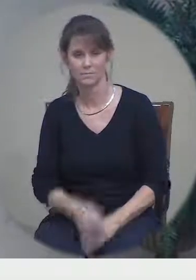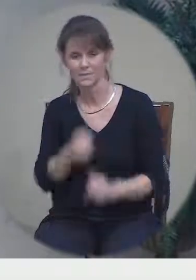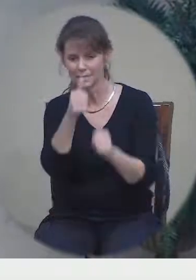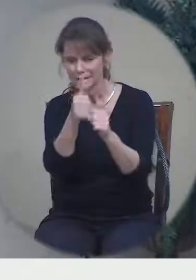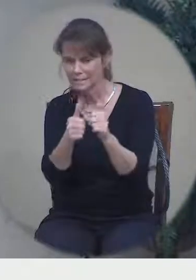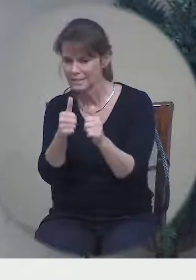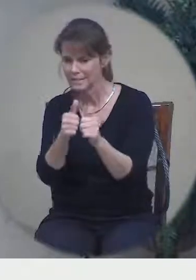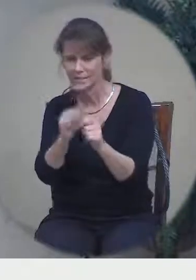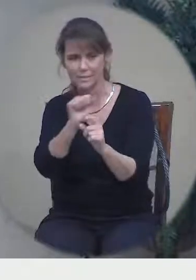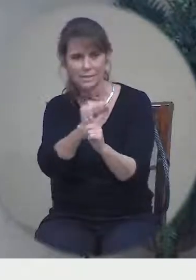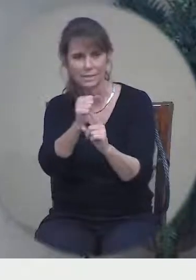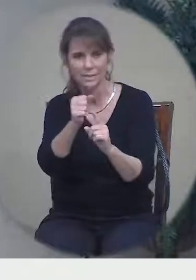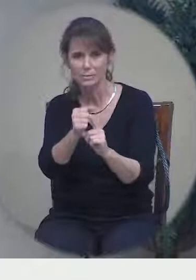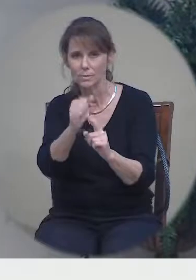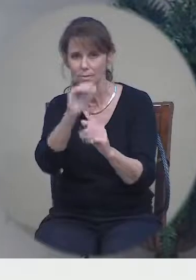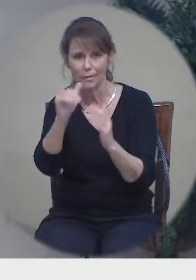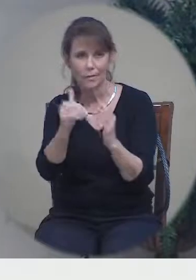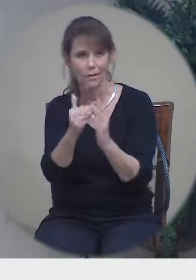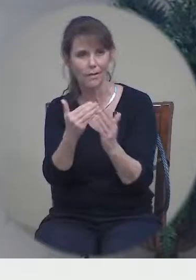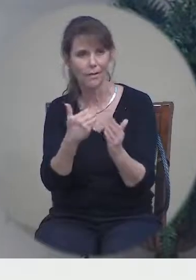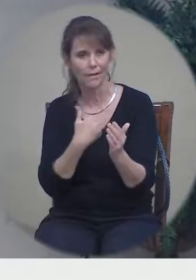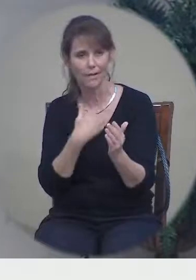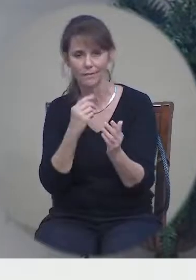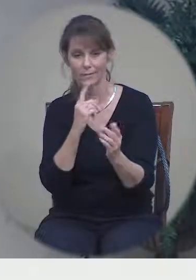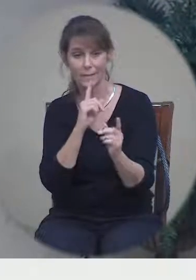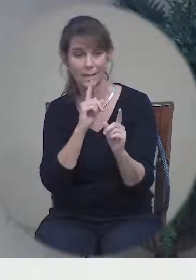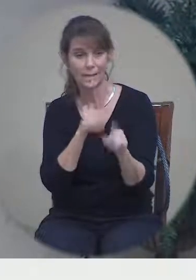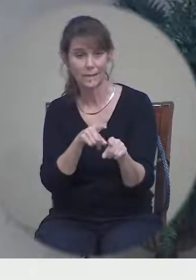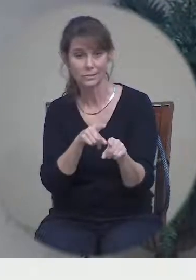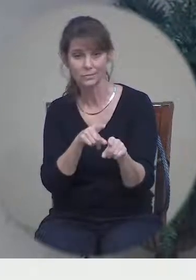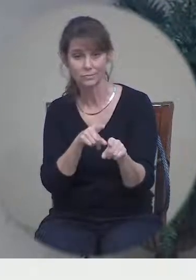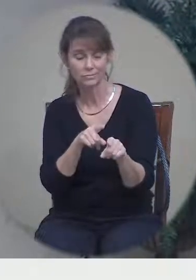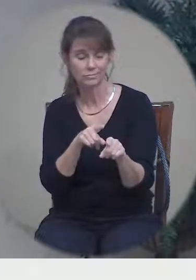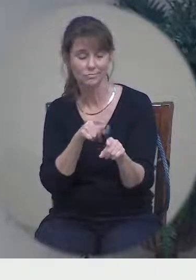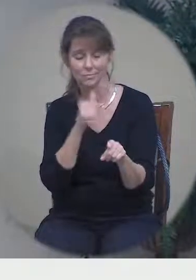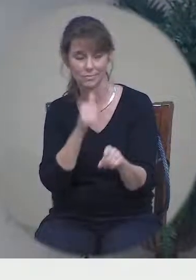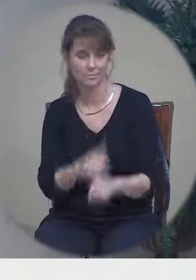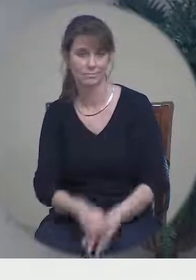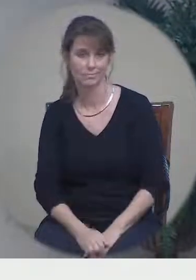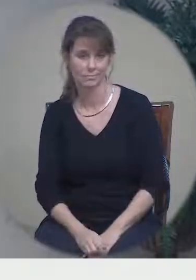to the character of God and ultimately his goodness.